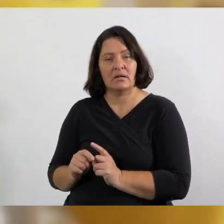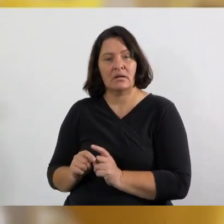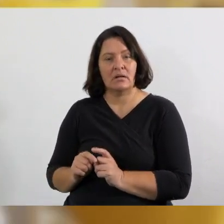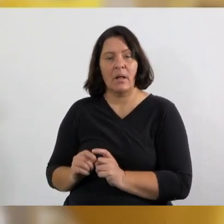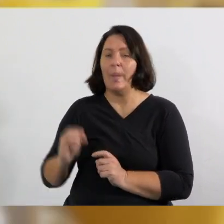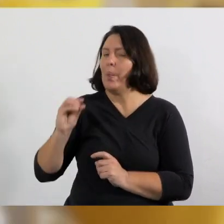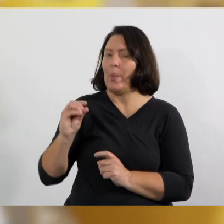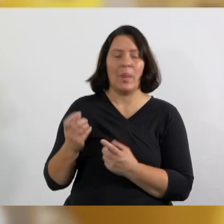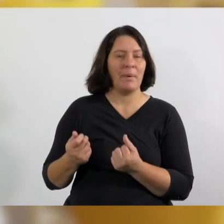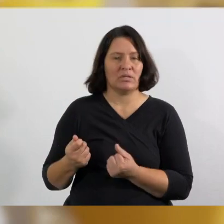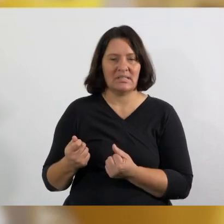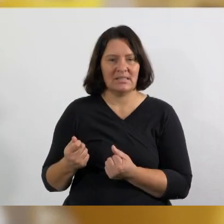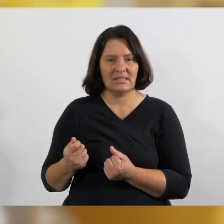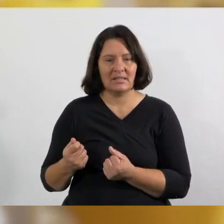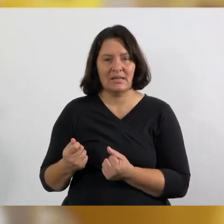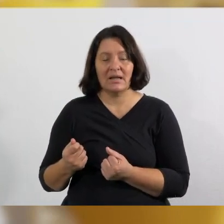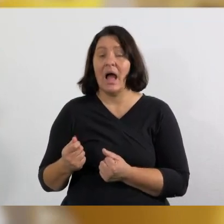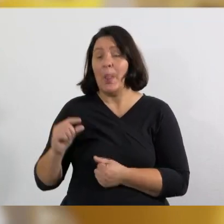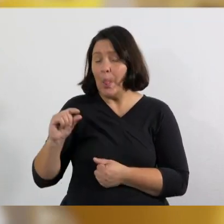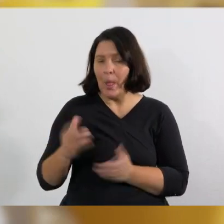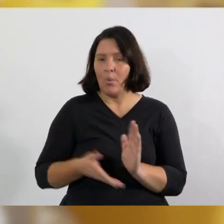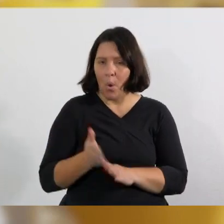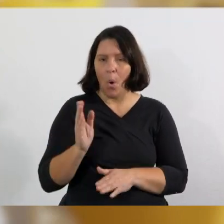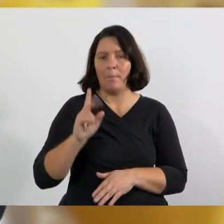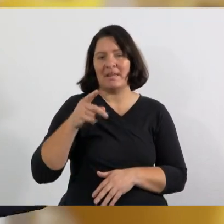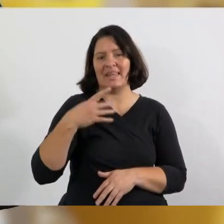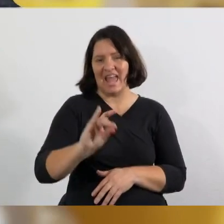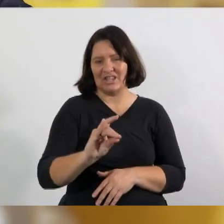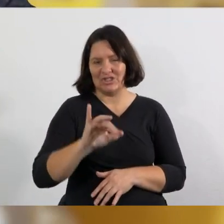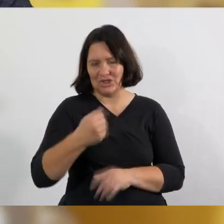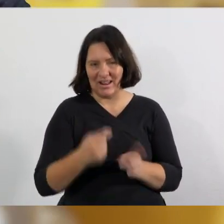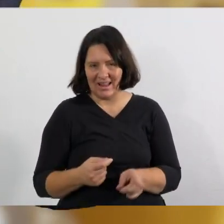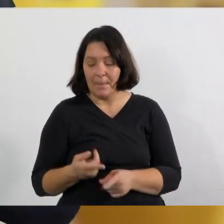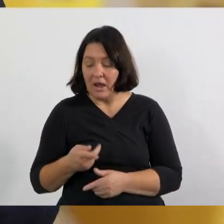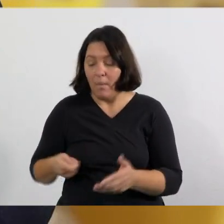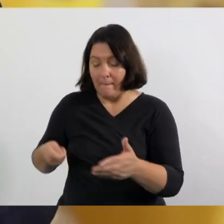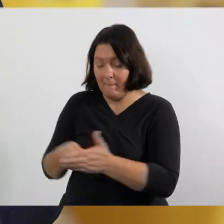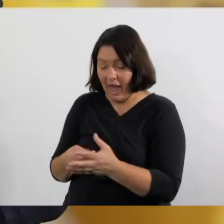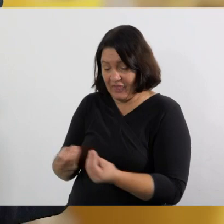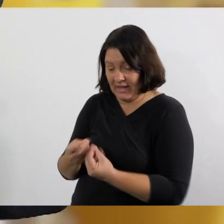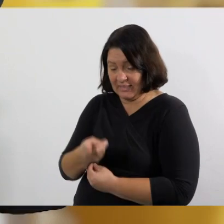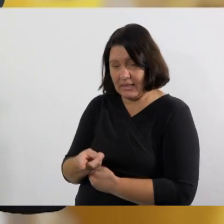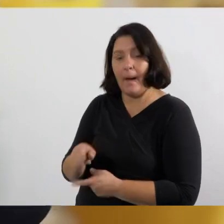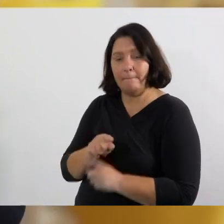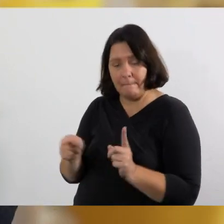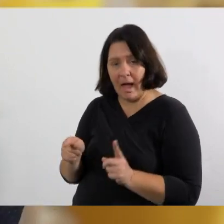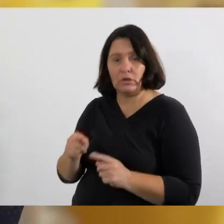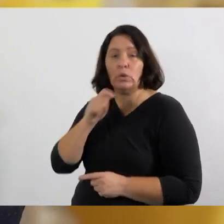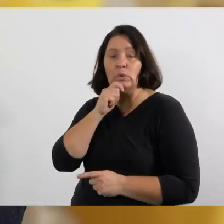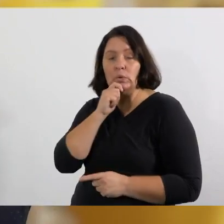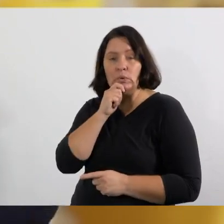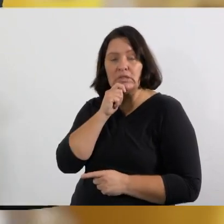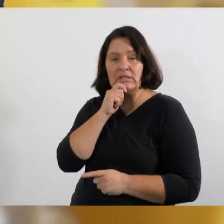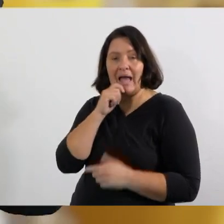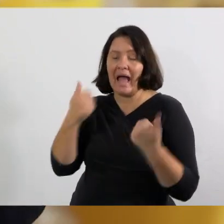not small amounts, because small amounts go to the what? Petty cash journal. So, but when we purchase goods, these are not small amounts,